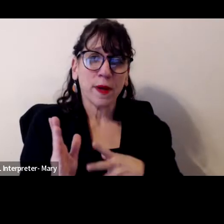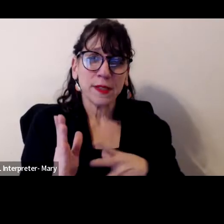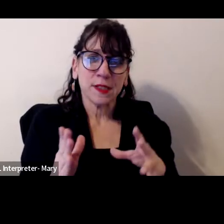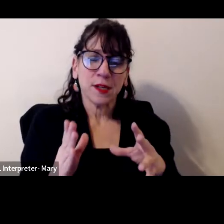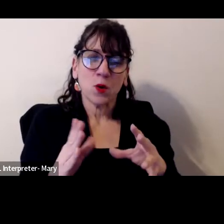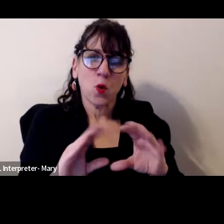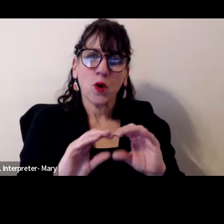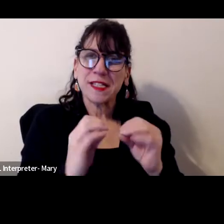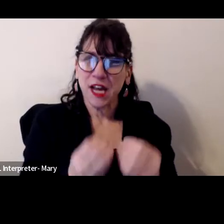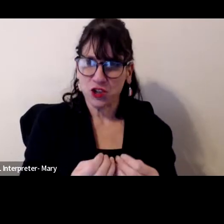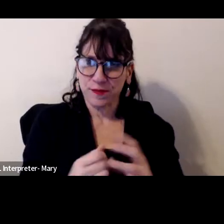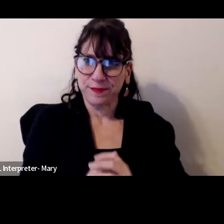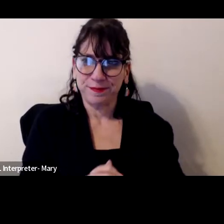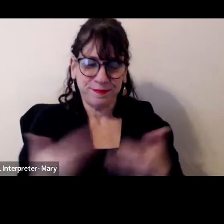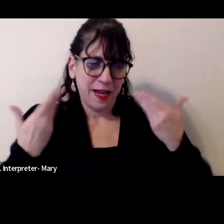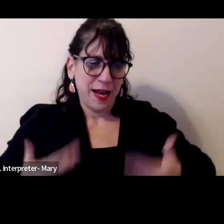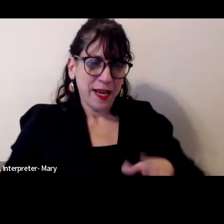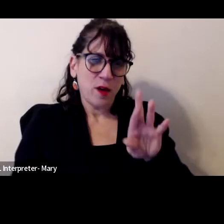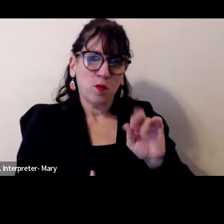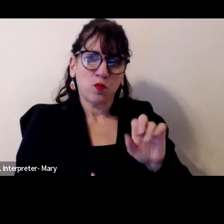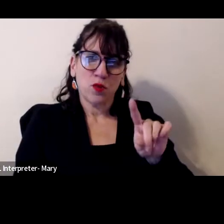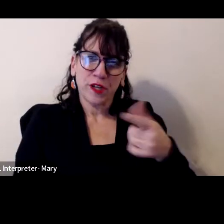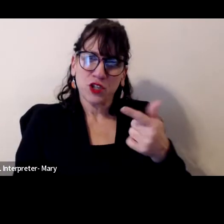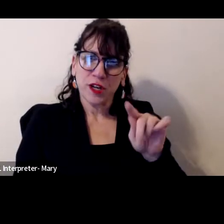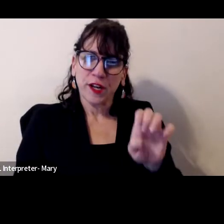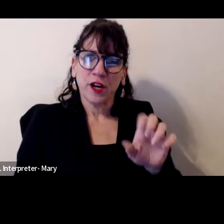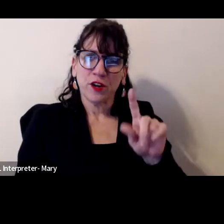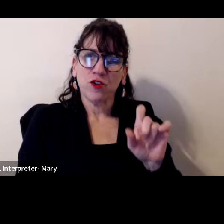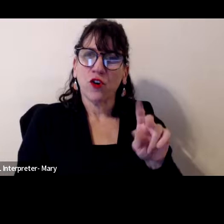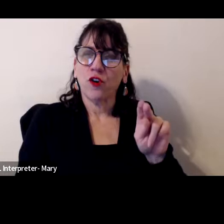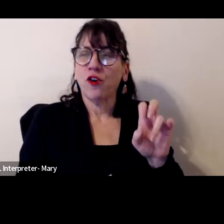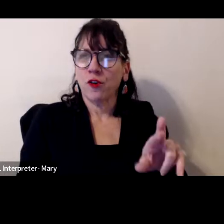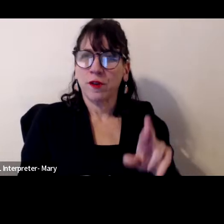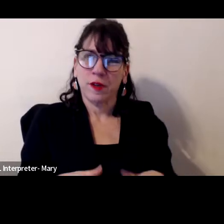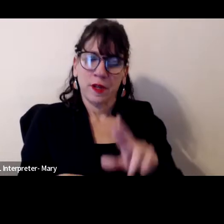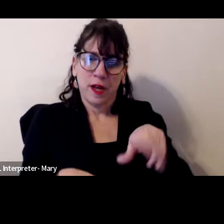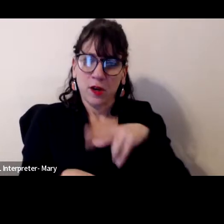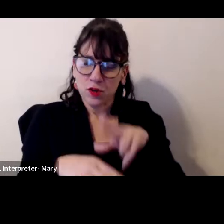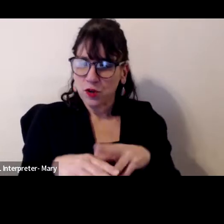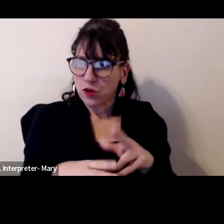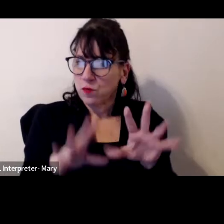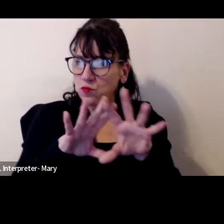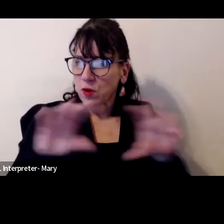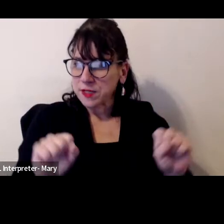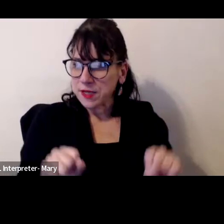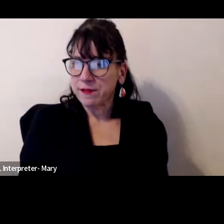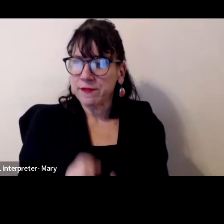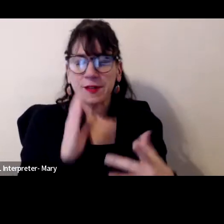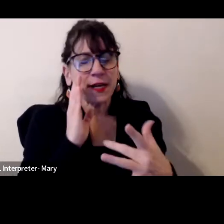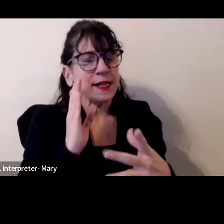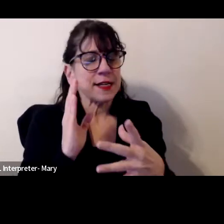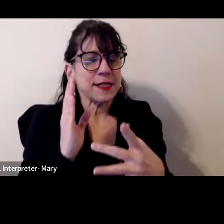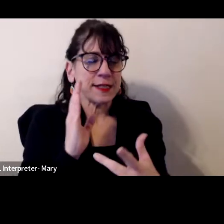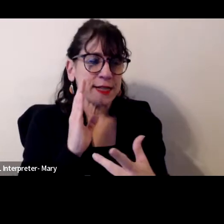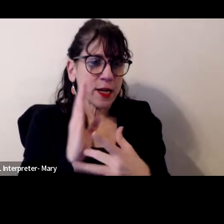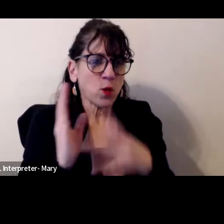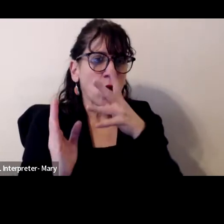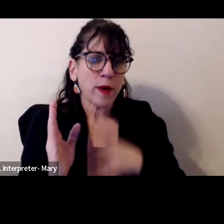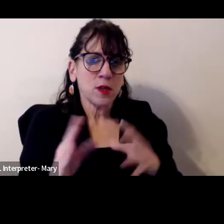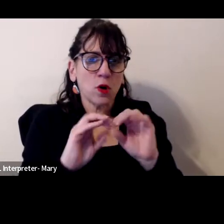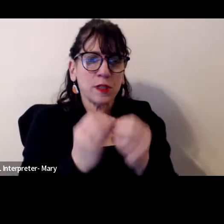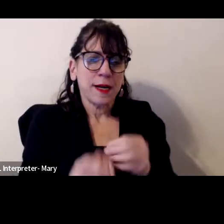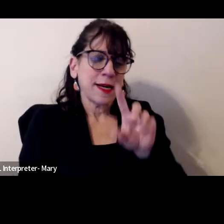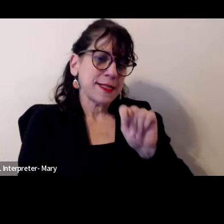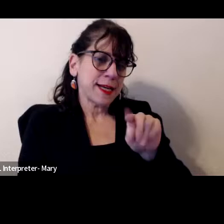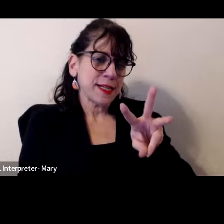Organization. I am Bridget Turner, the National President of the Technical Women's Organization, TWO,